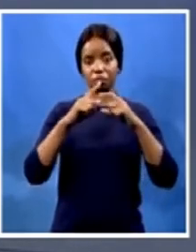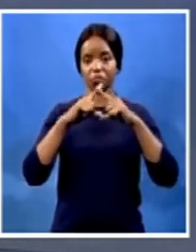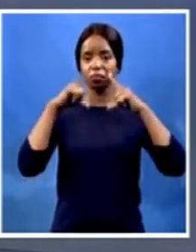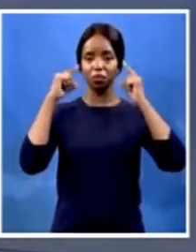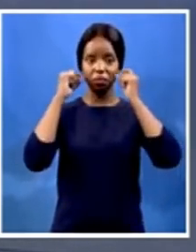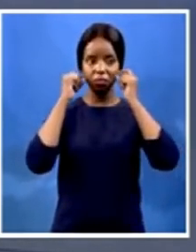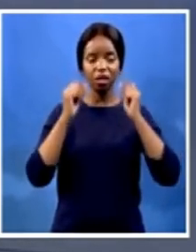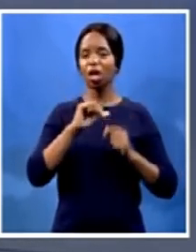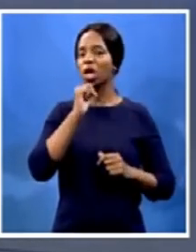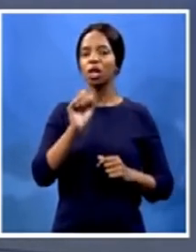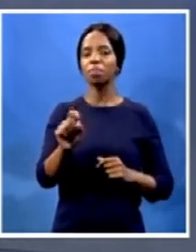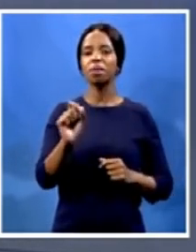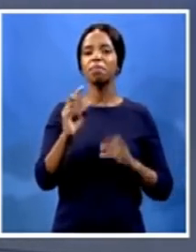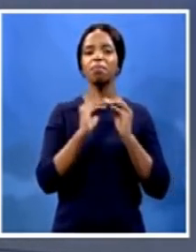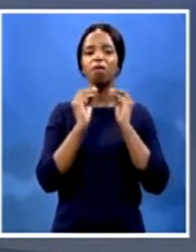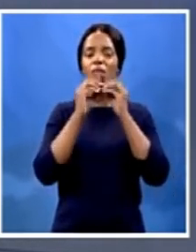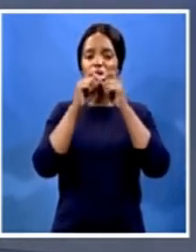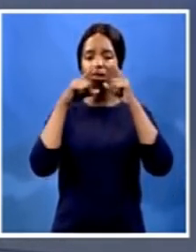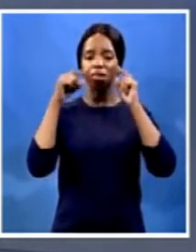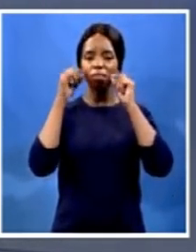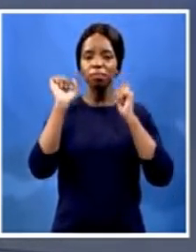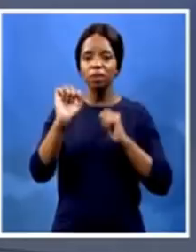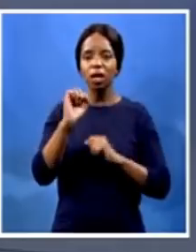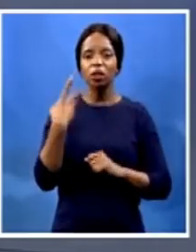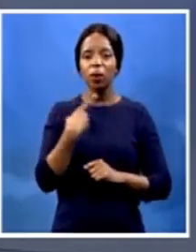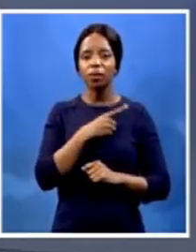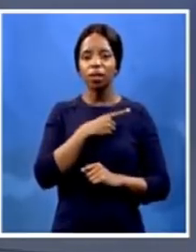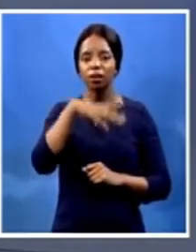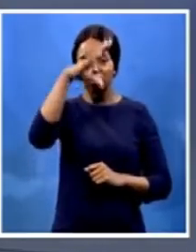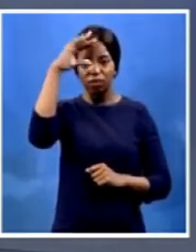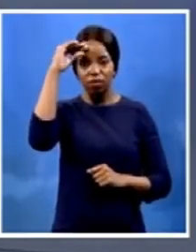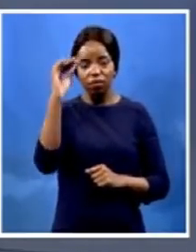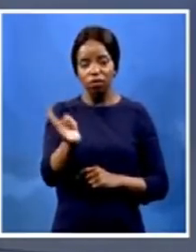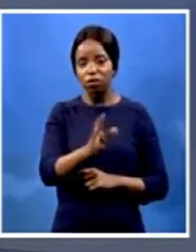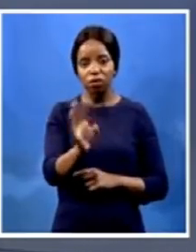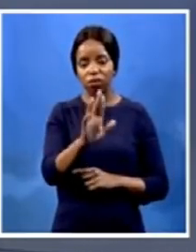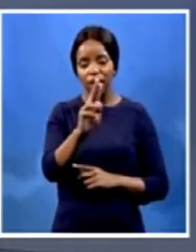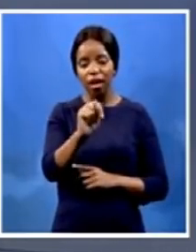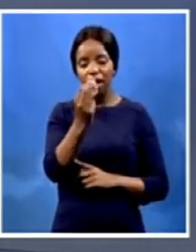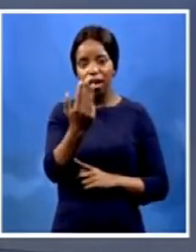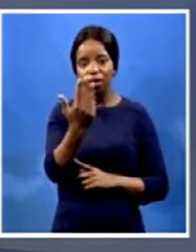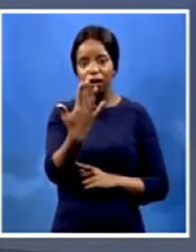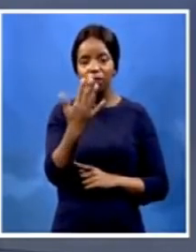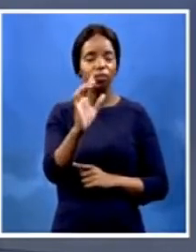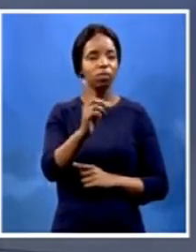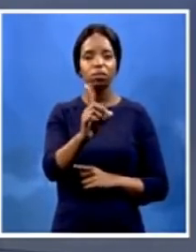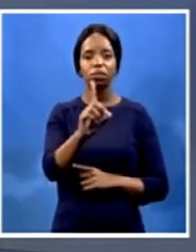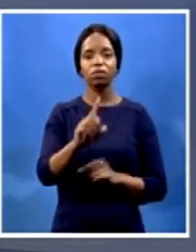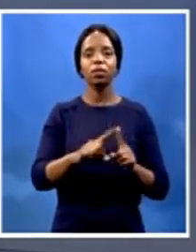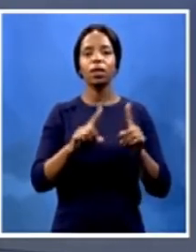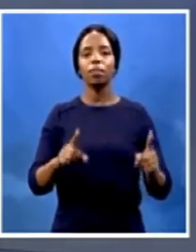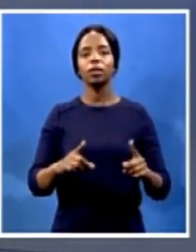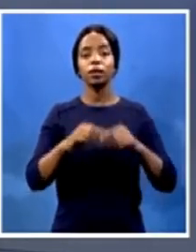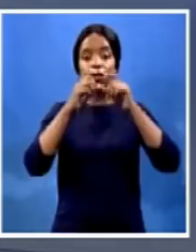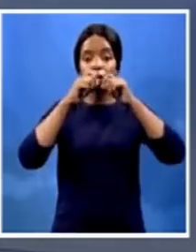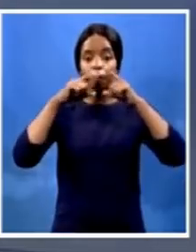workers. So the cloth mask will keep you from spreading the virus if you have it. I want to talk to you about the